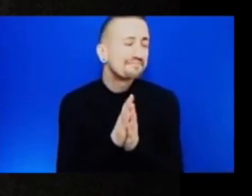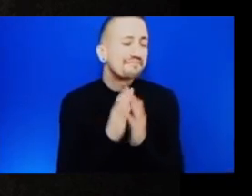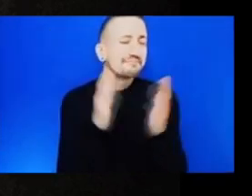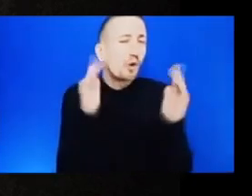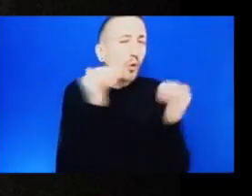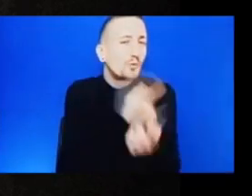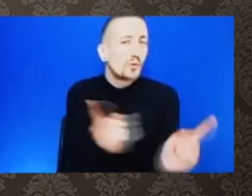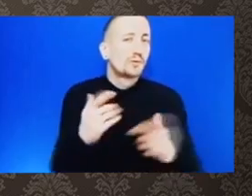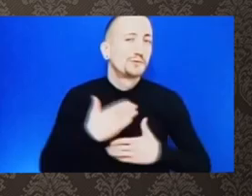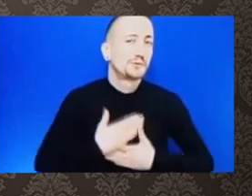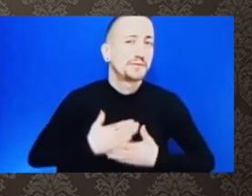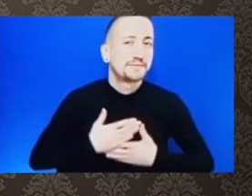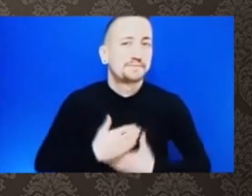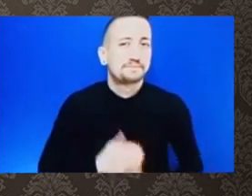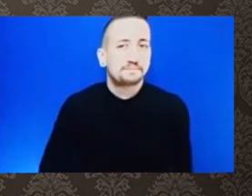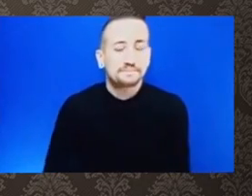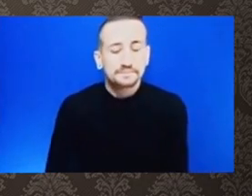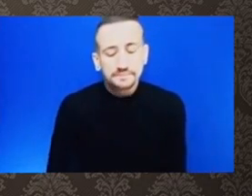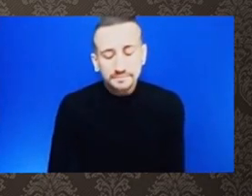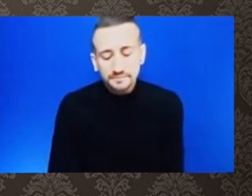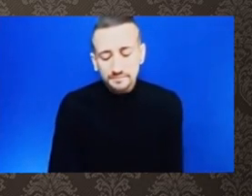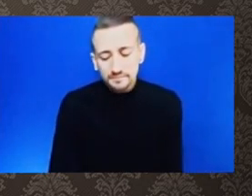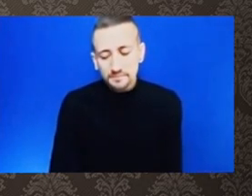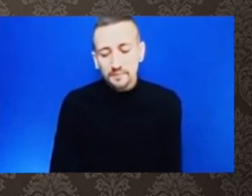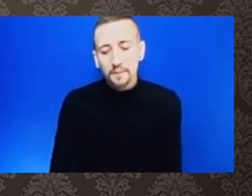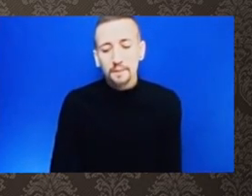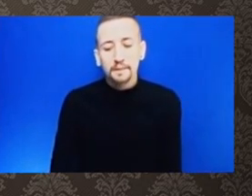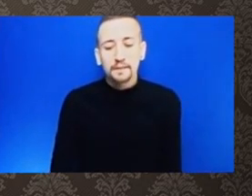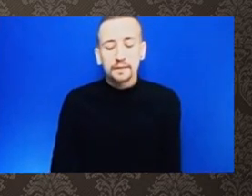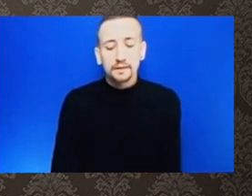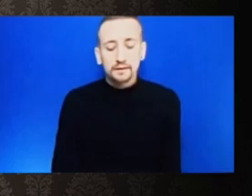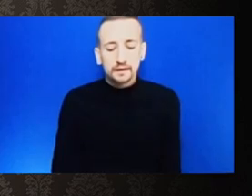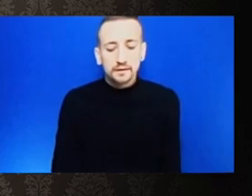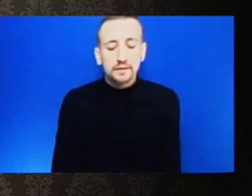in their hearts. So I hope you guys enjoy.